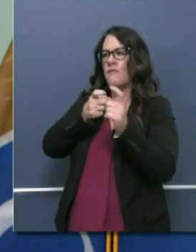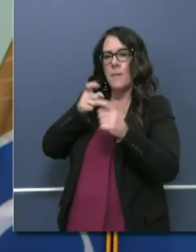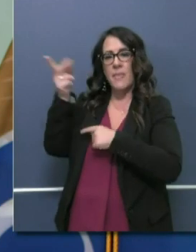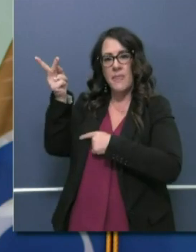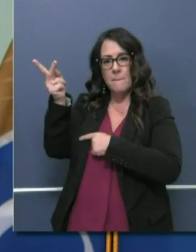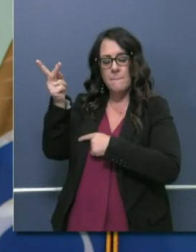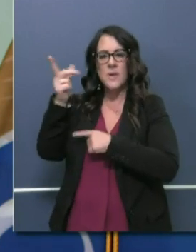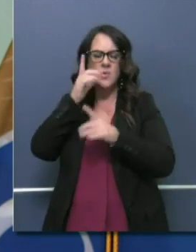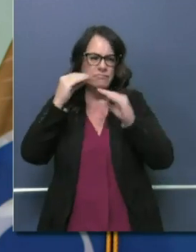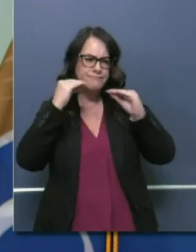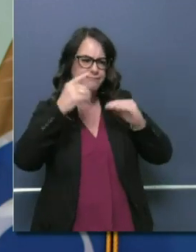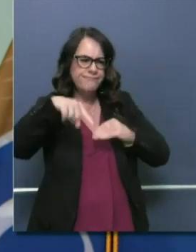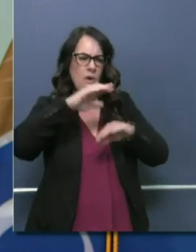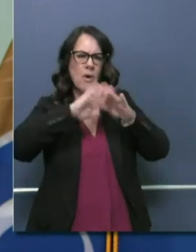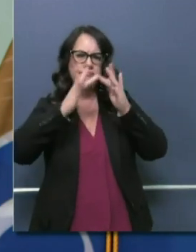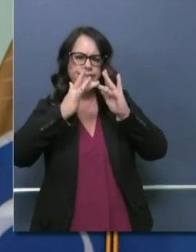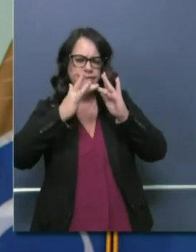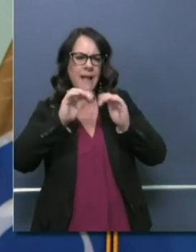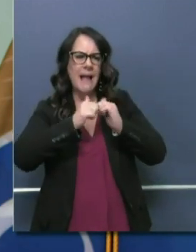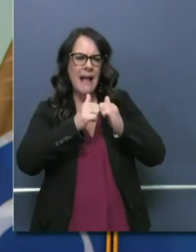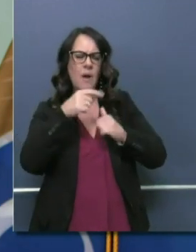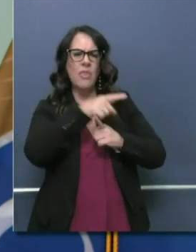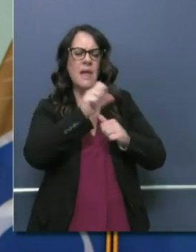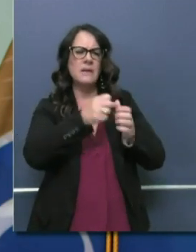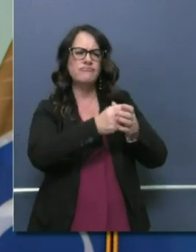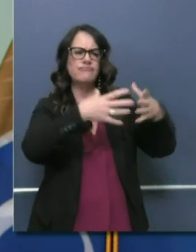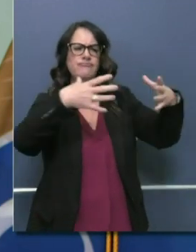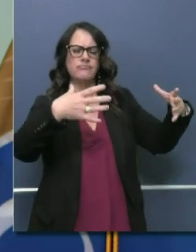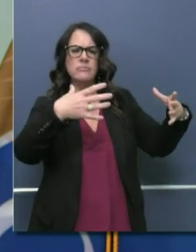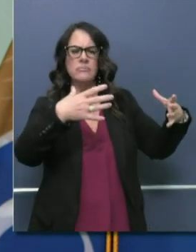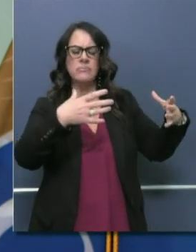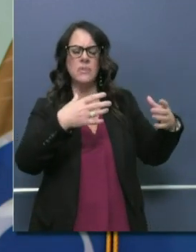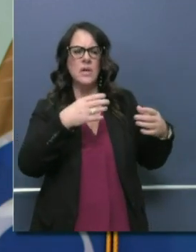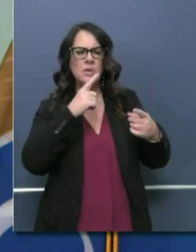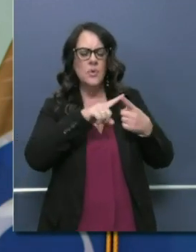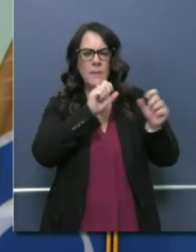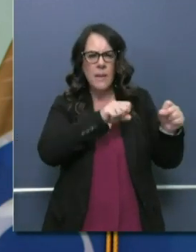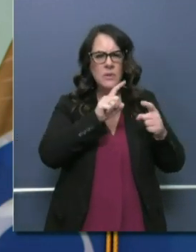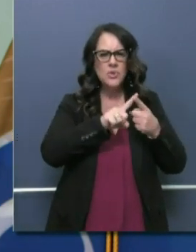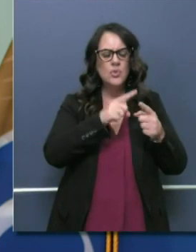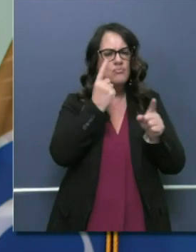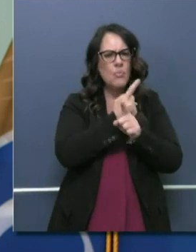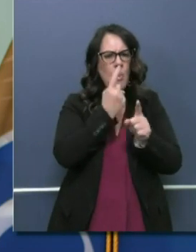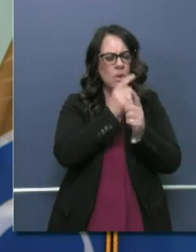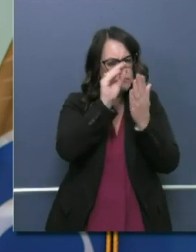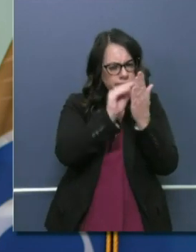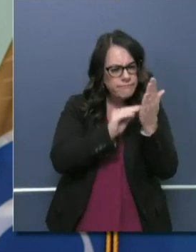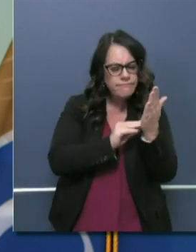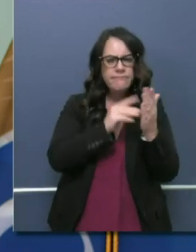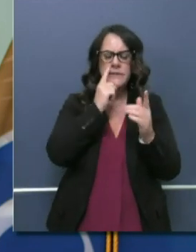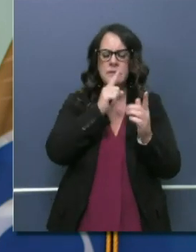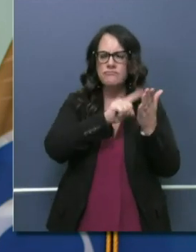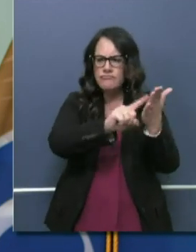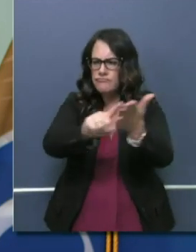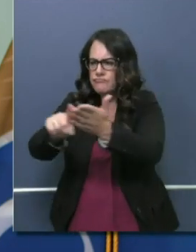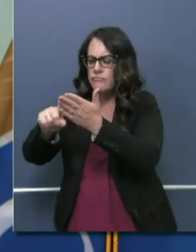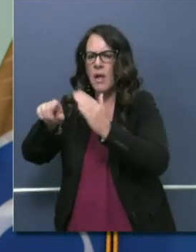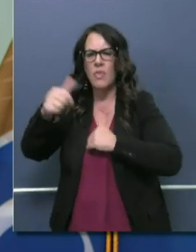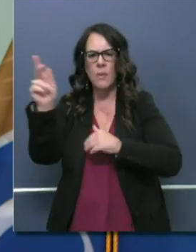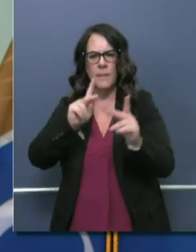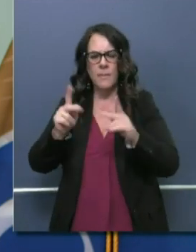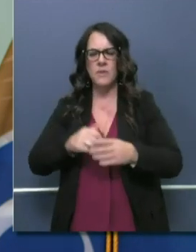workforce capacity from, again, roughly 3,000 people, and to provide the capacity to train upwards